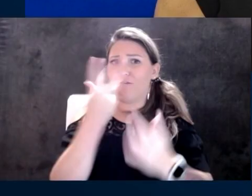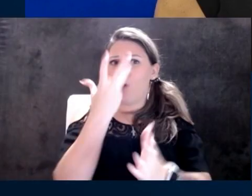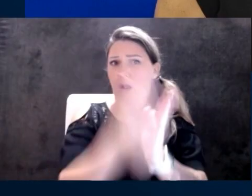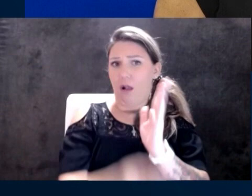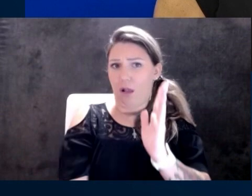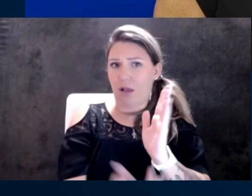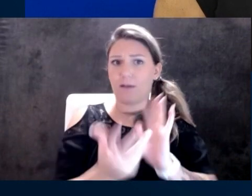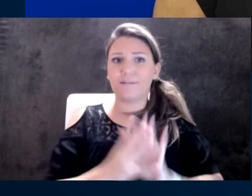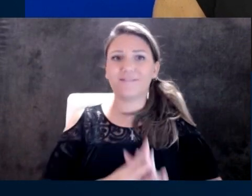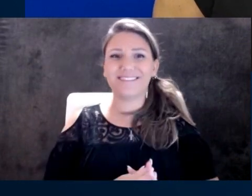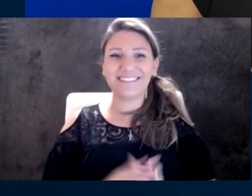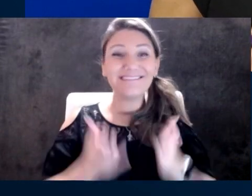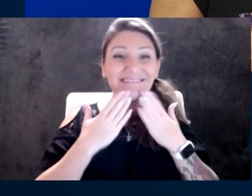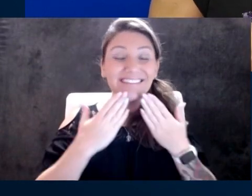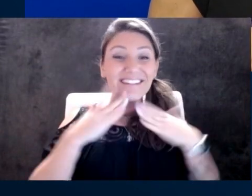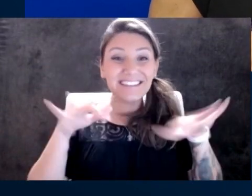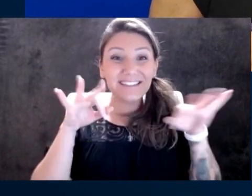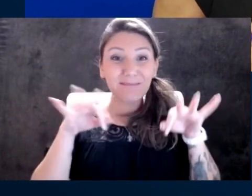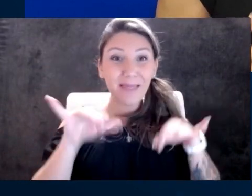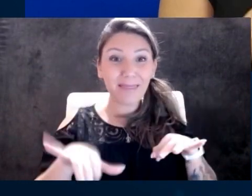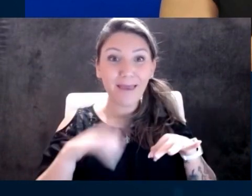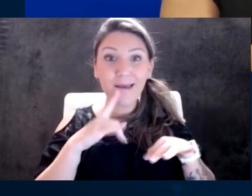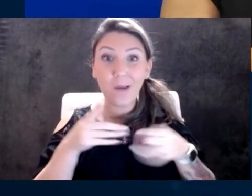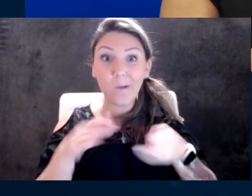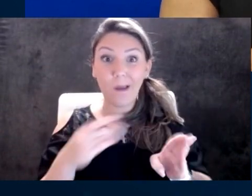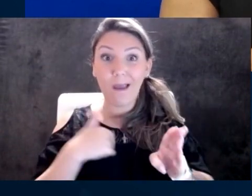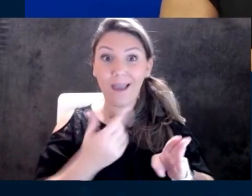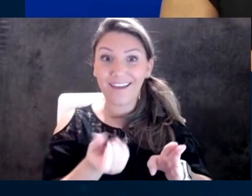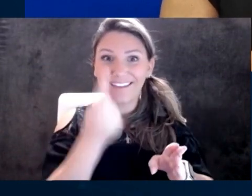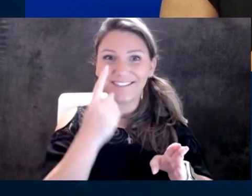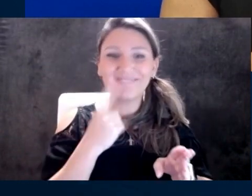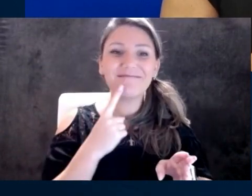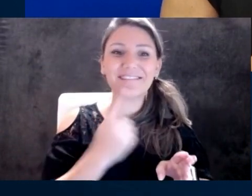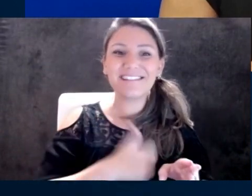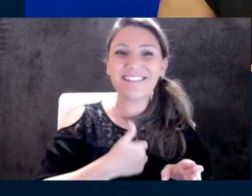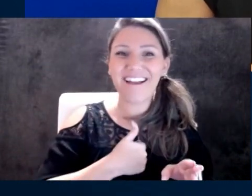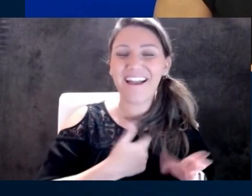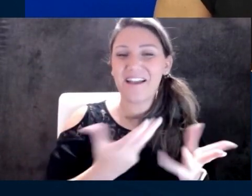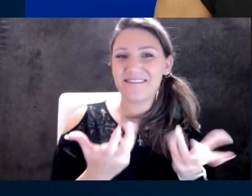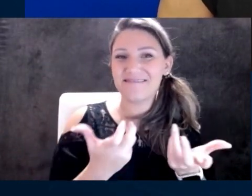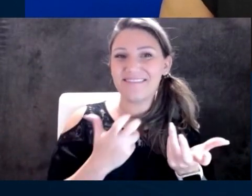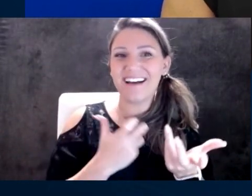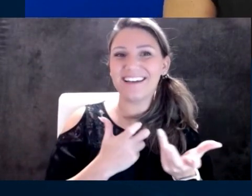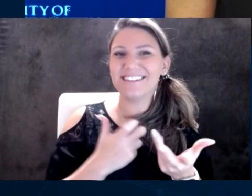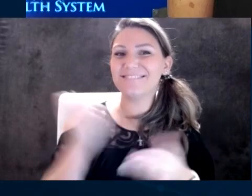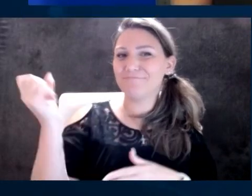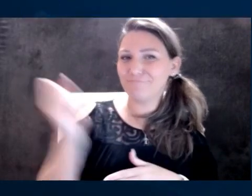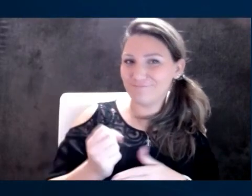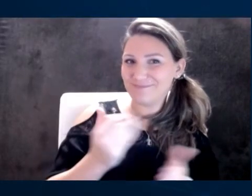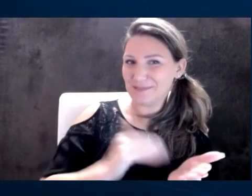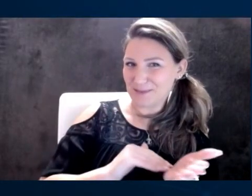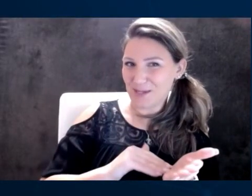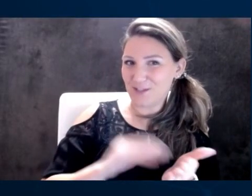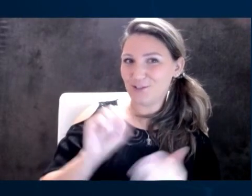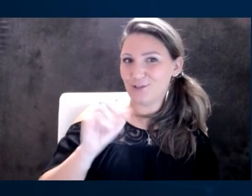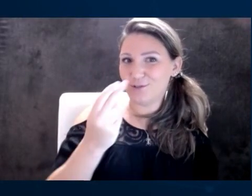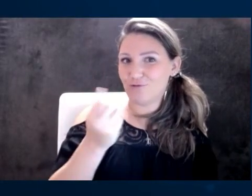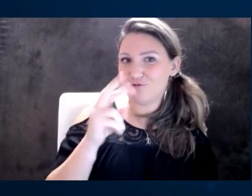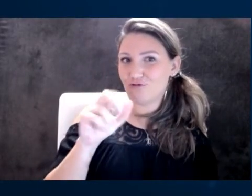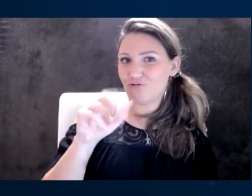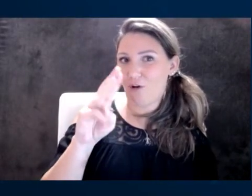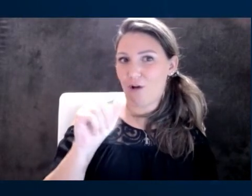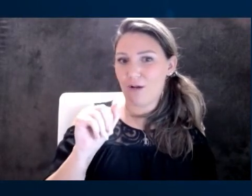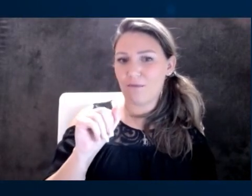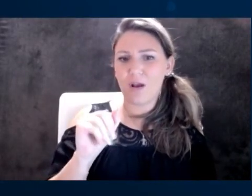Well, thank you for explaining that in ways that I can understand for sure. I do want to bring in Dr. Sharma. So tell us, where does she stand as far as